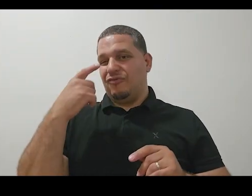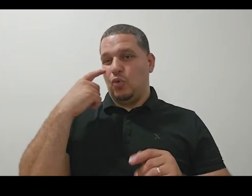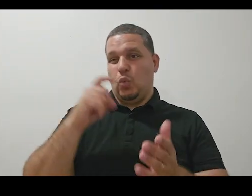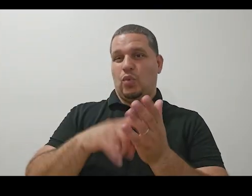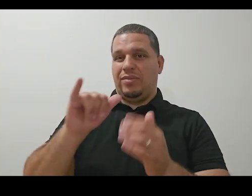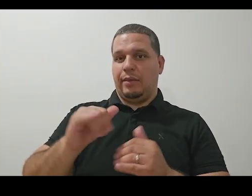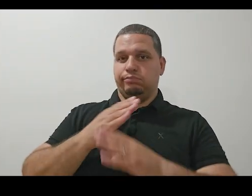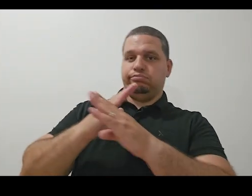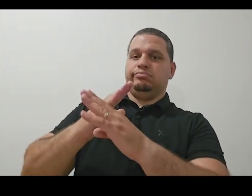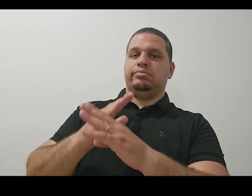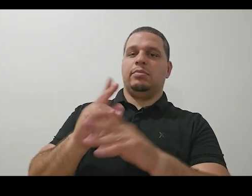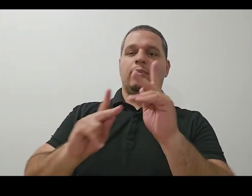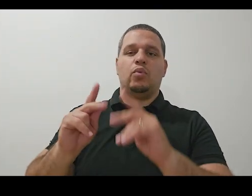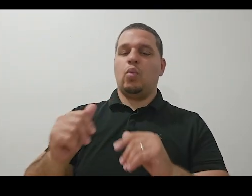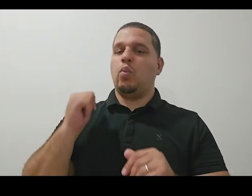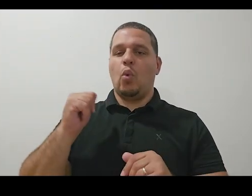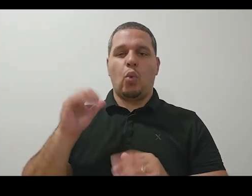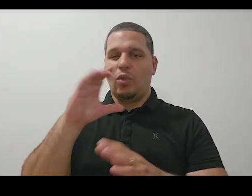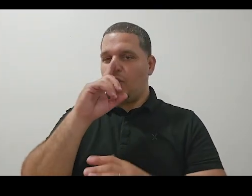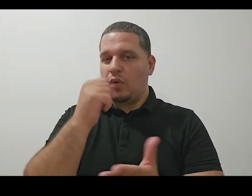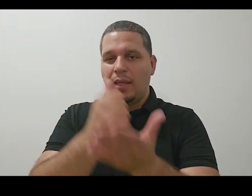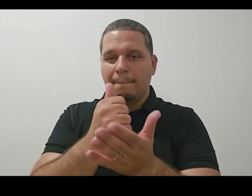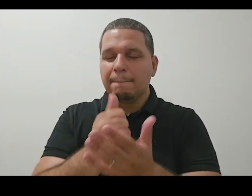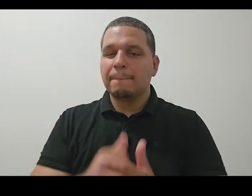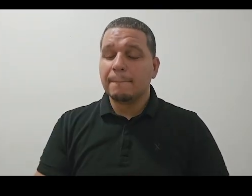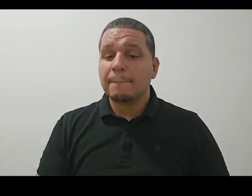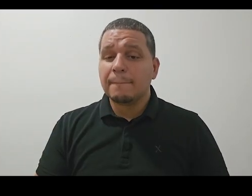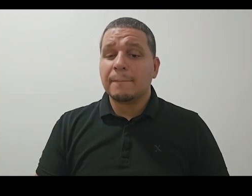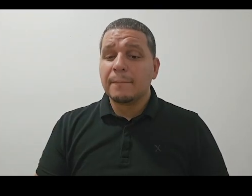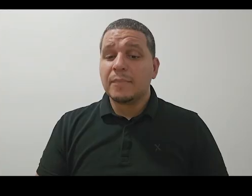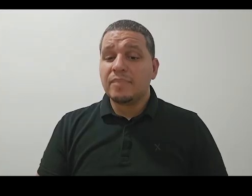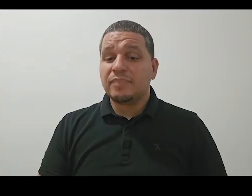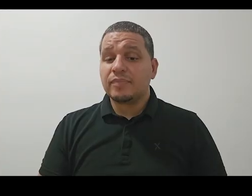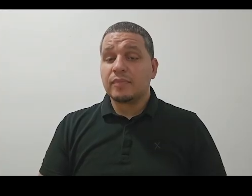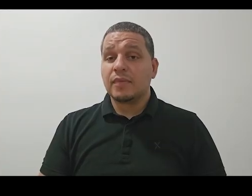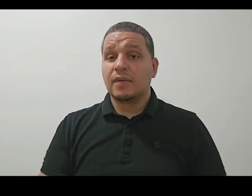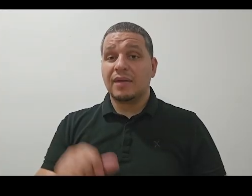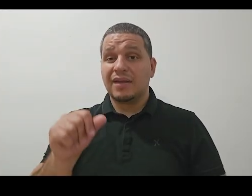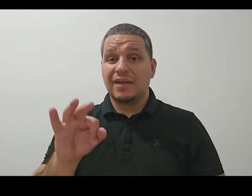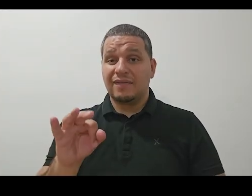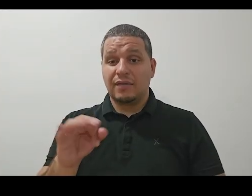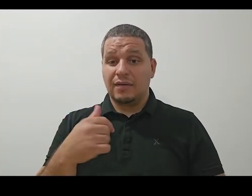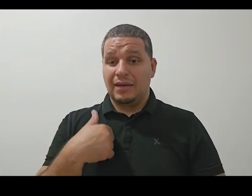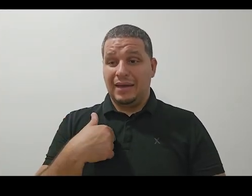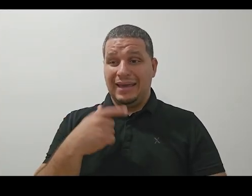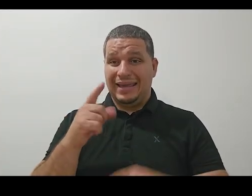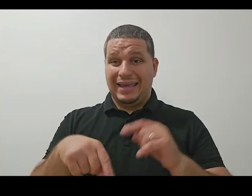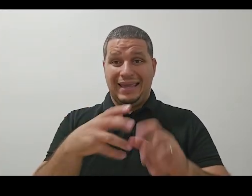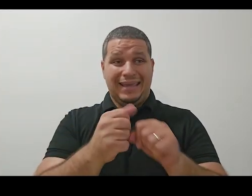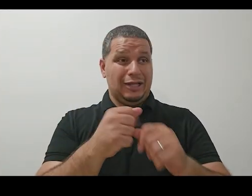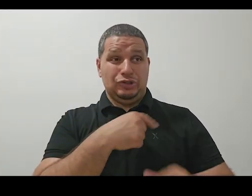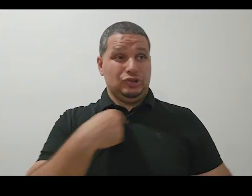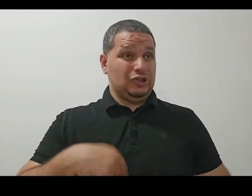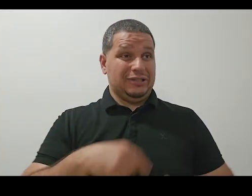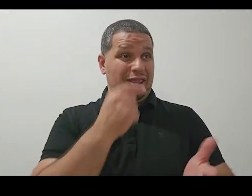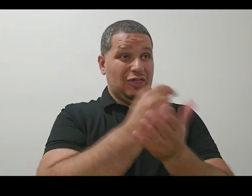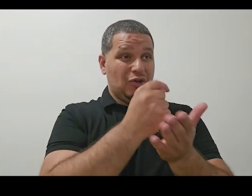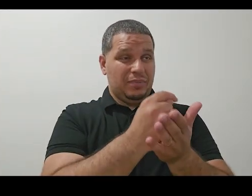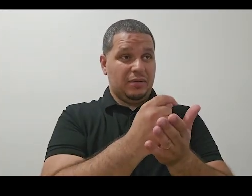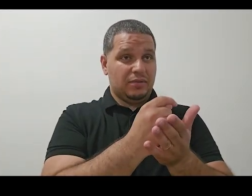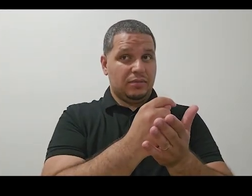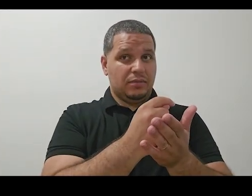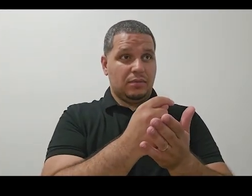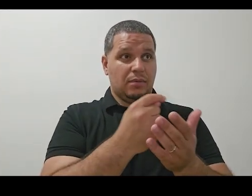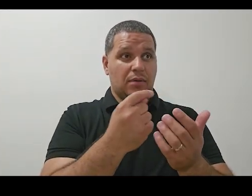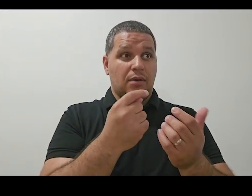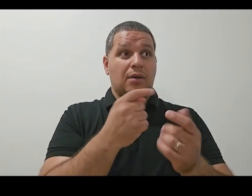roadblock that prevents people from seeking help. Because you're in the wing, right? I cannot get a Chinese therapist, I also do